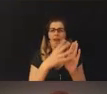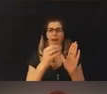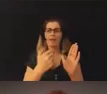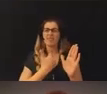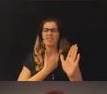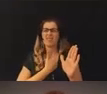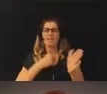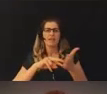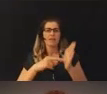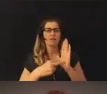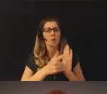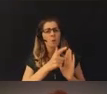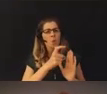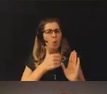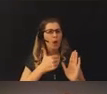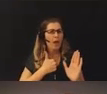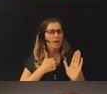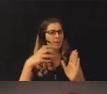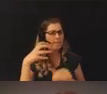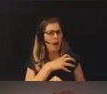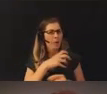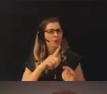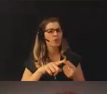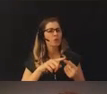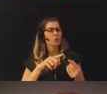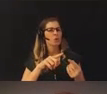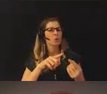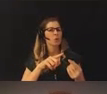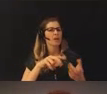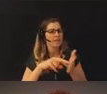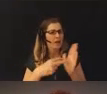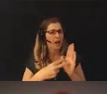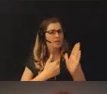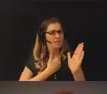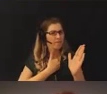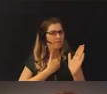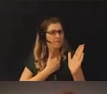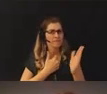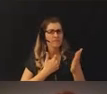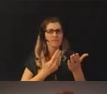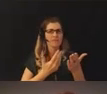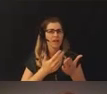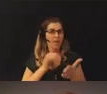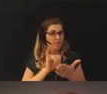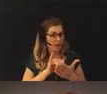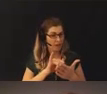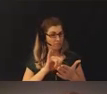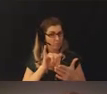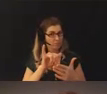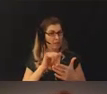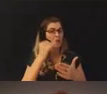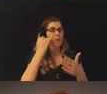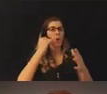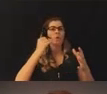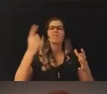the power to define self? Who is the power to define others? And what effect does it have on a group of people to be defined by